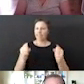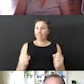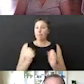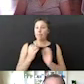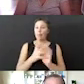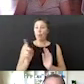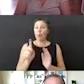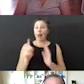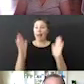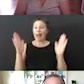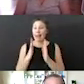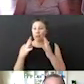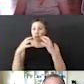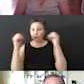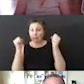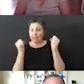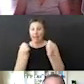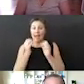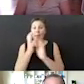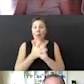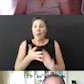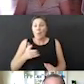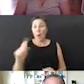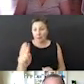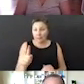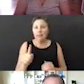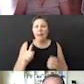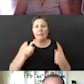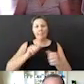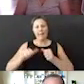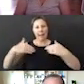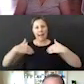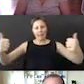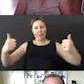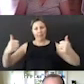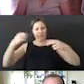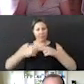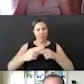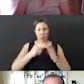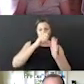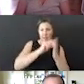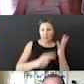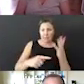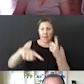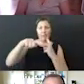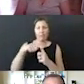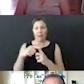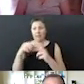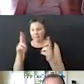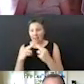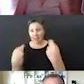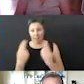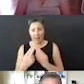better health outcomes for the individual with a disability, their family, and also for the health system itself. So